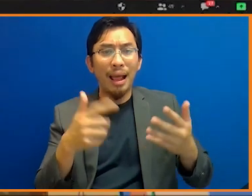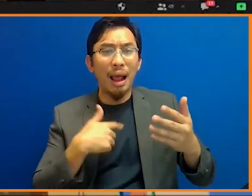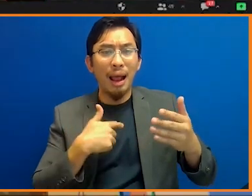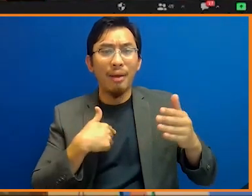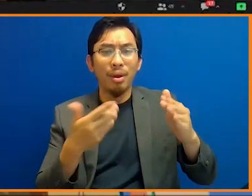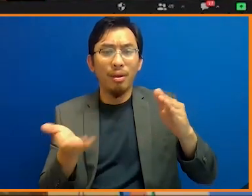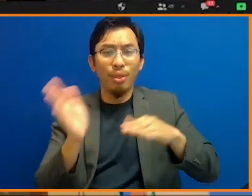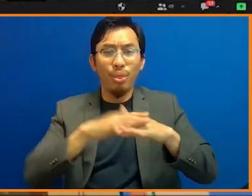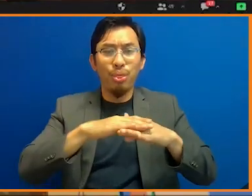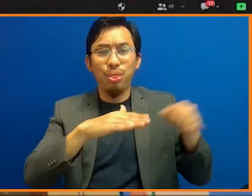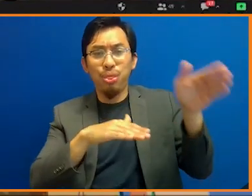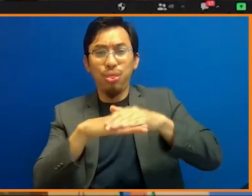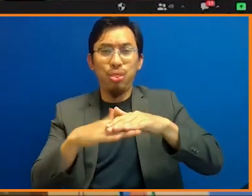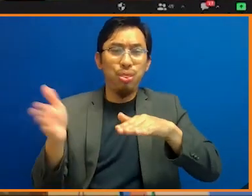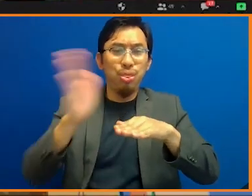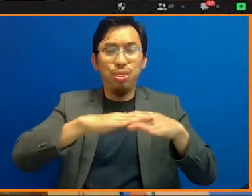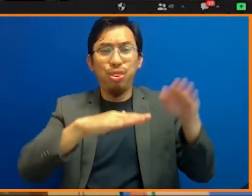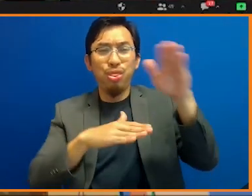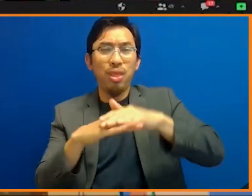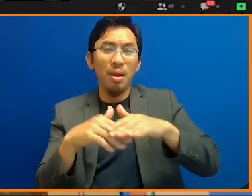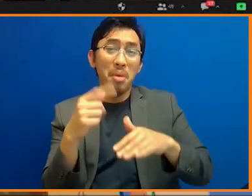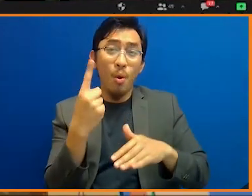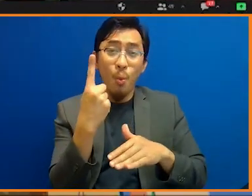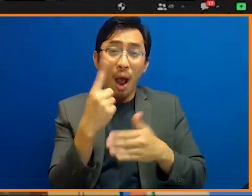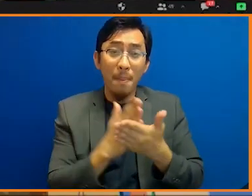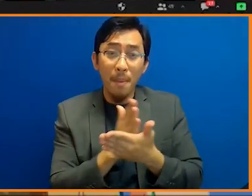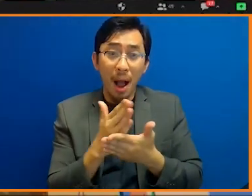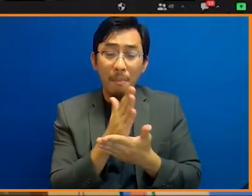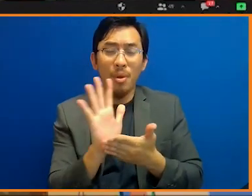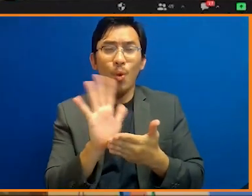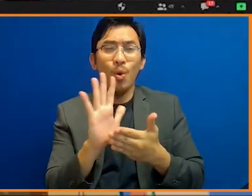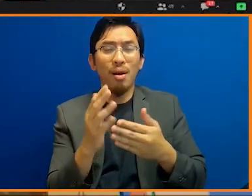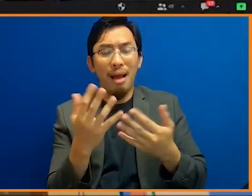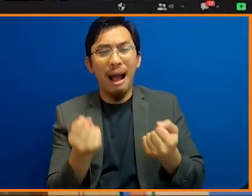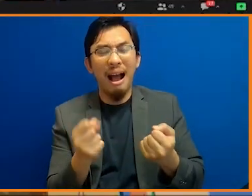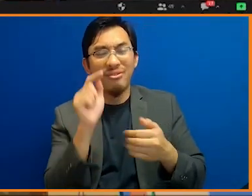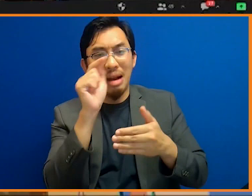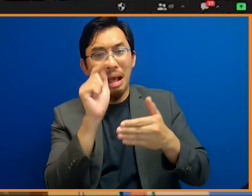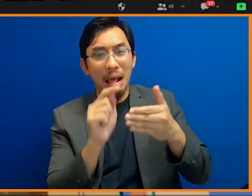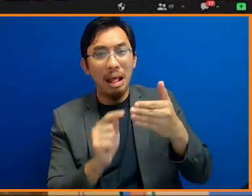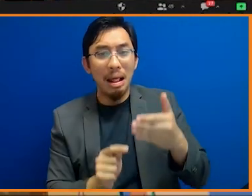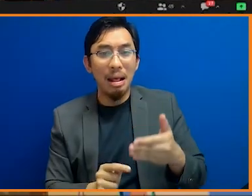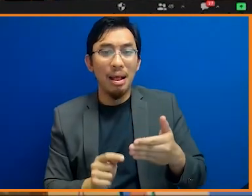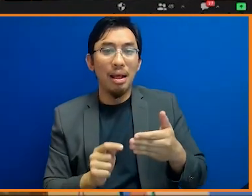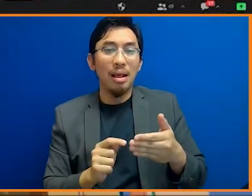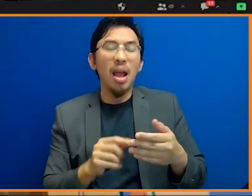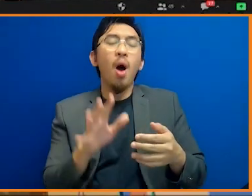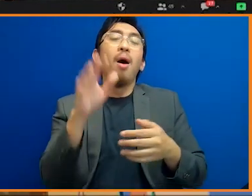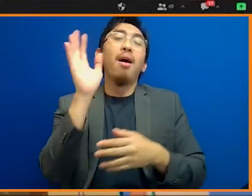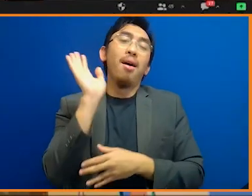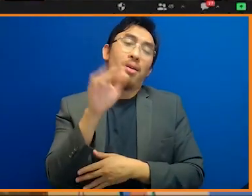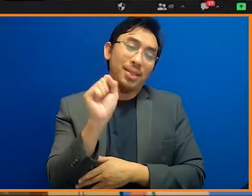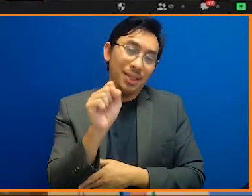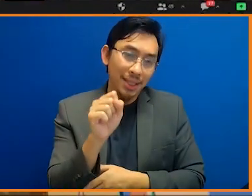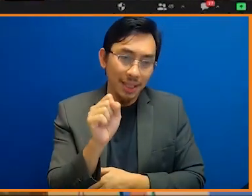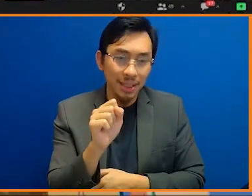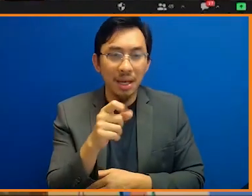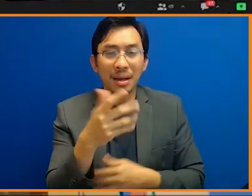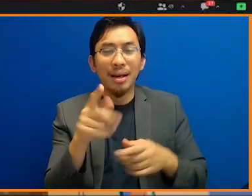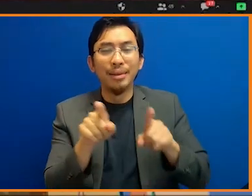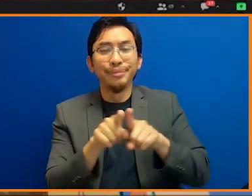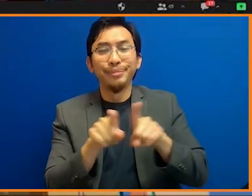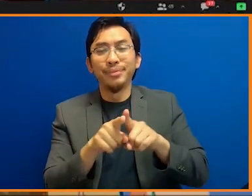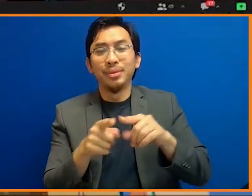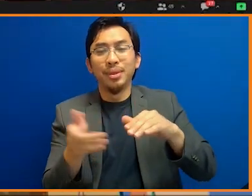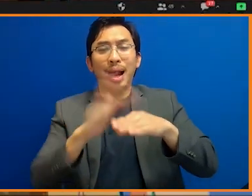mean I just overlay many maps in one maps. Oh, So, I see. yeah. Yeah, Yes. there are